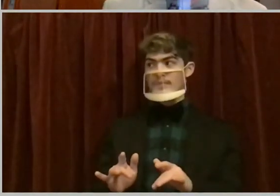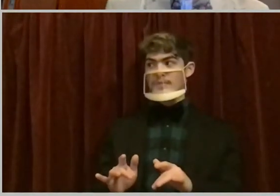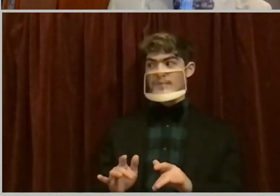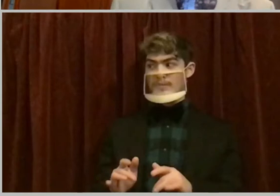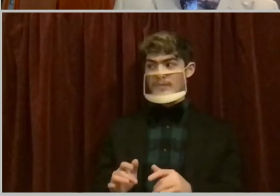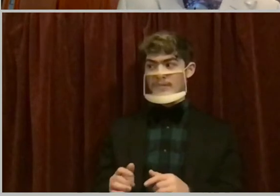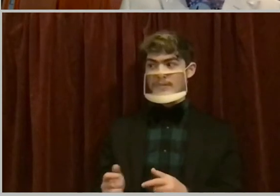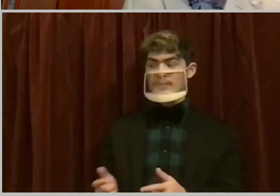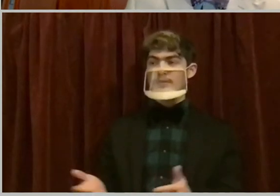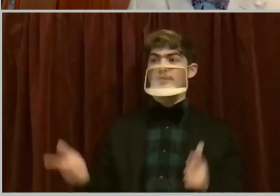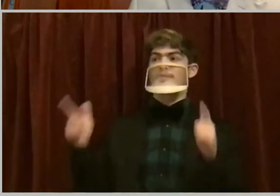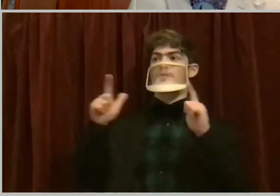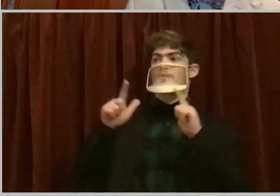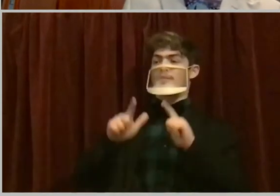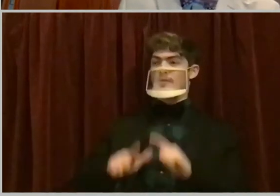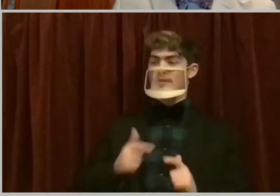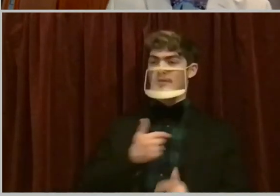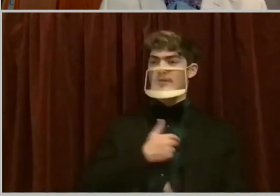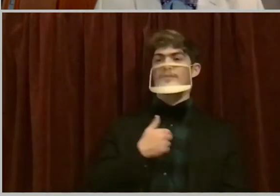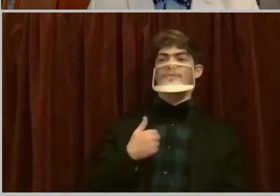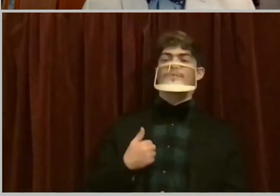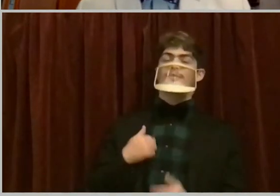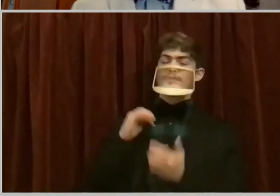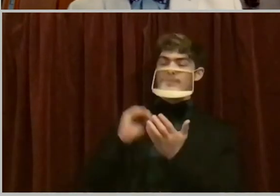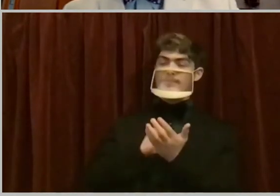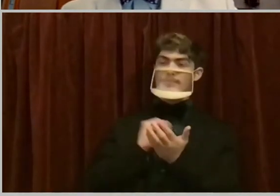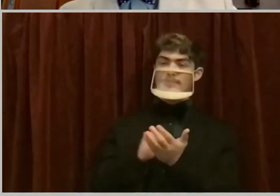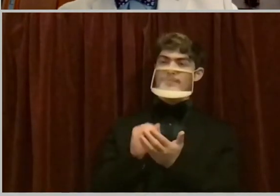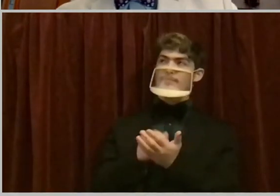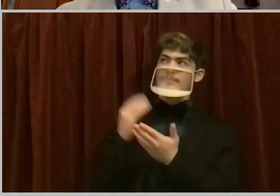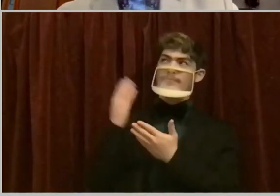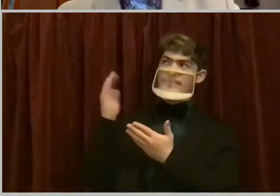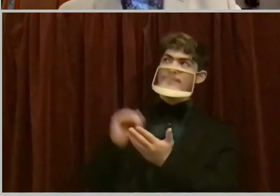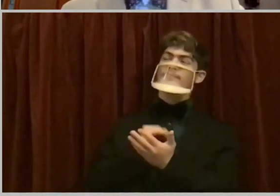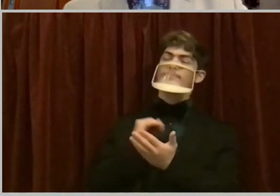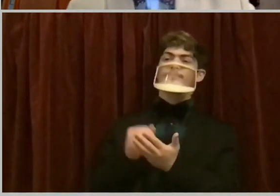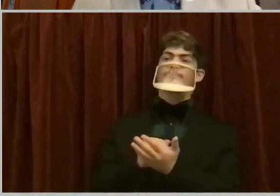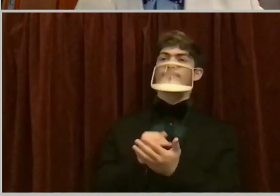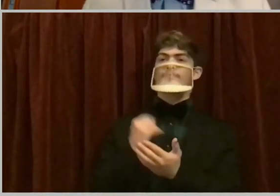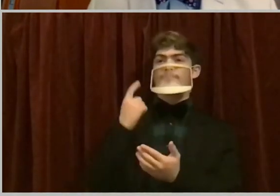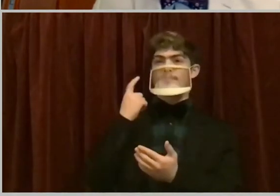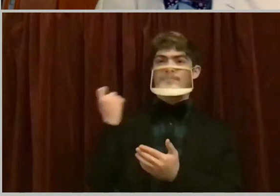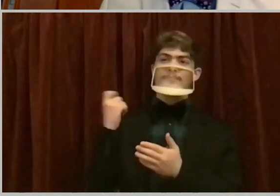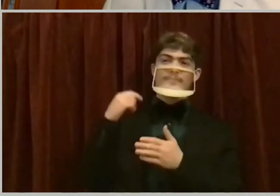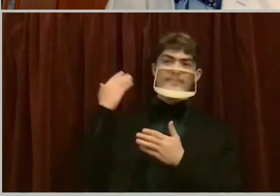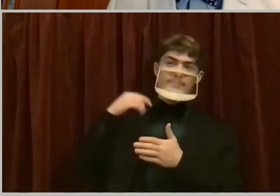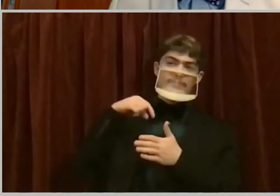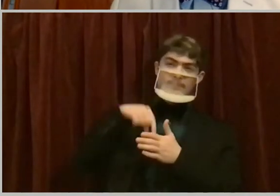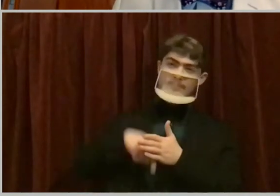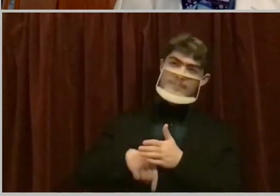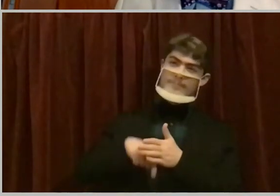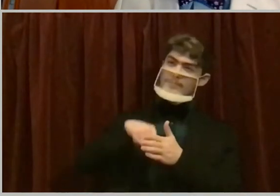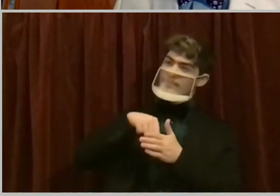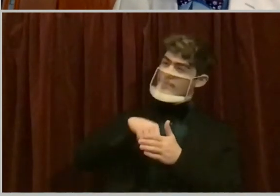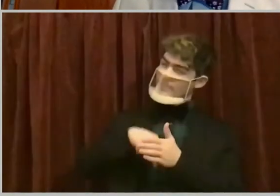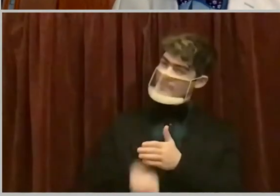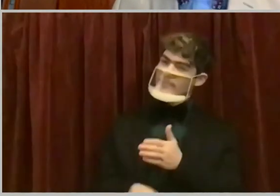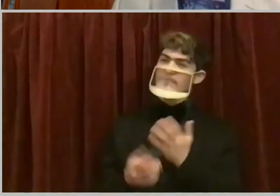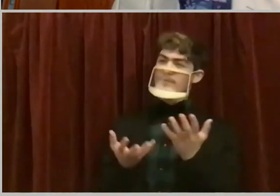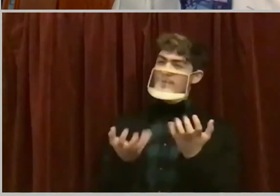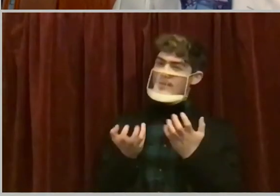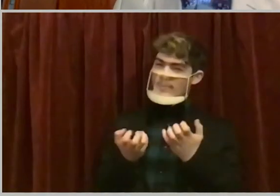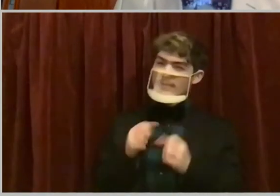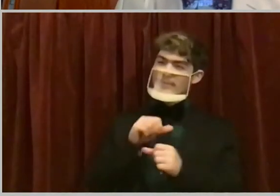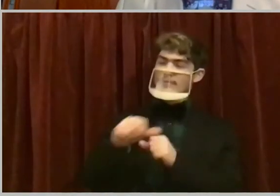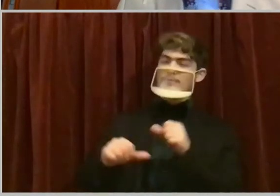back from exile, because God is deeply emotionally invested in